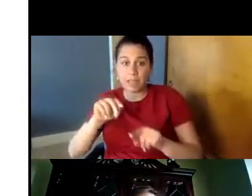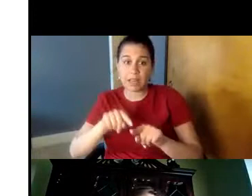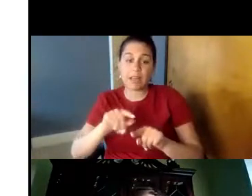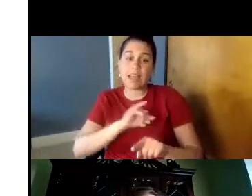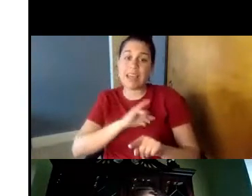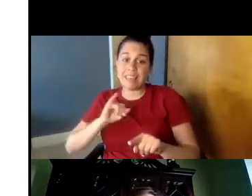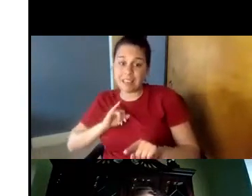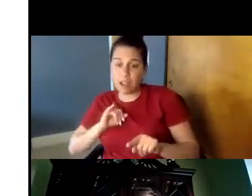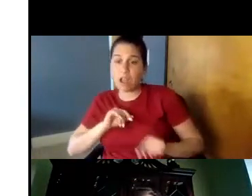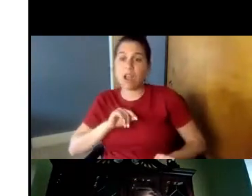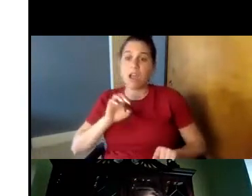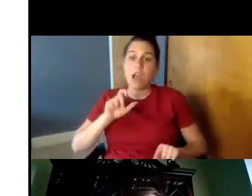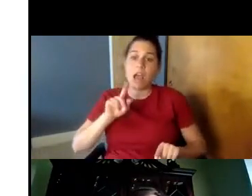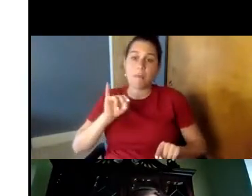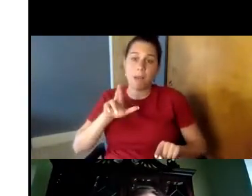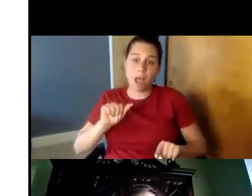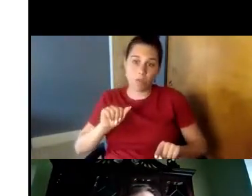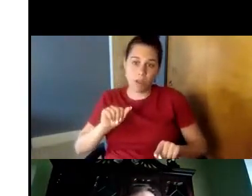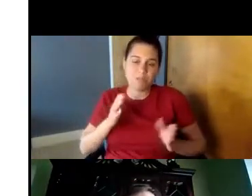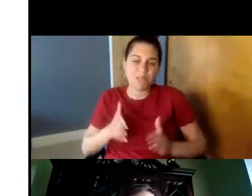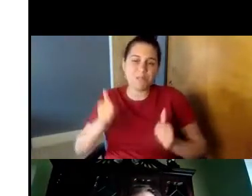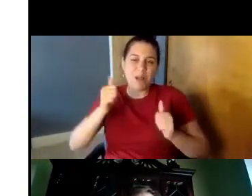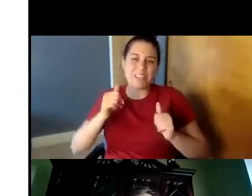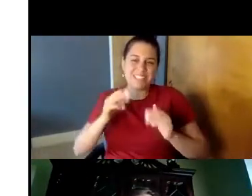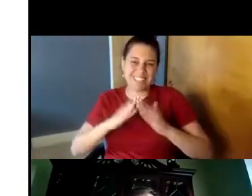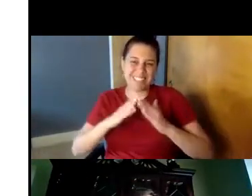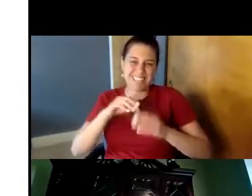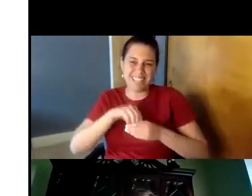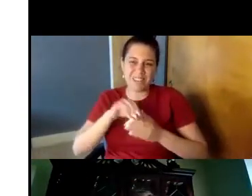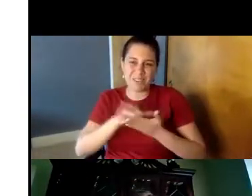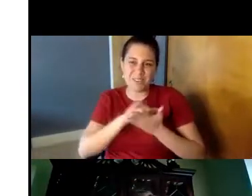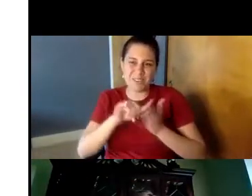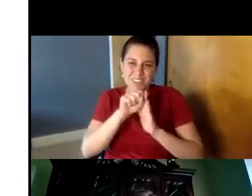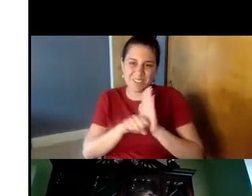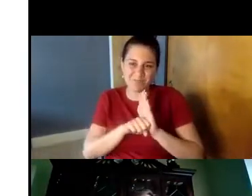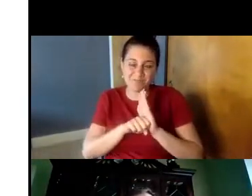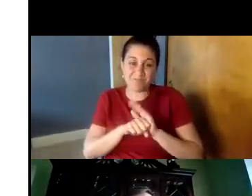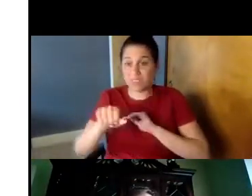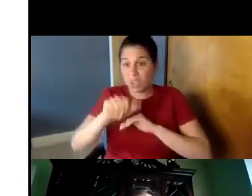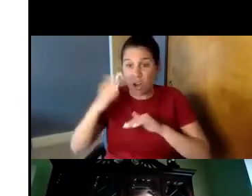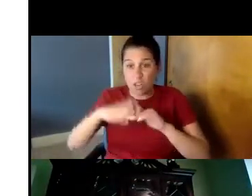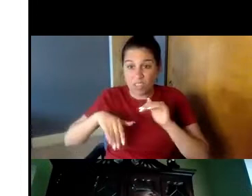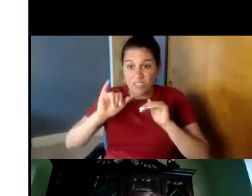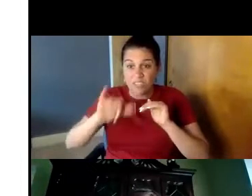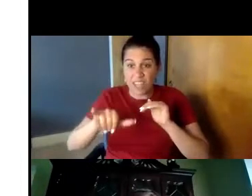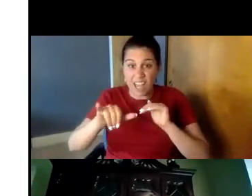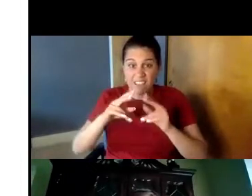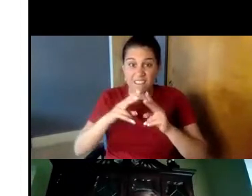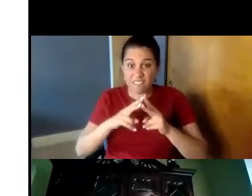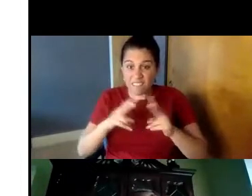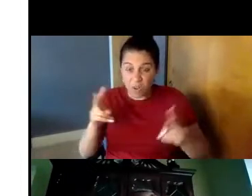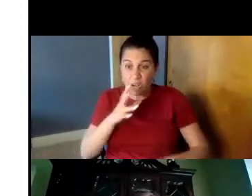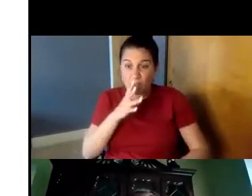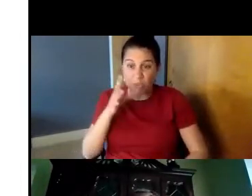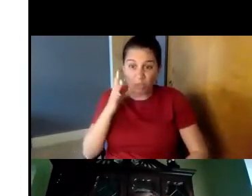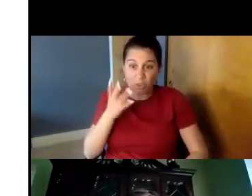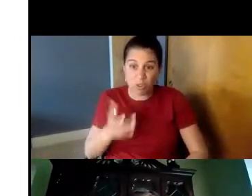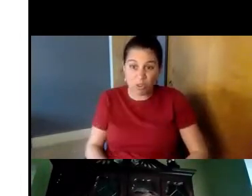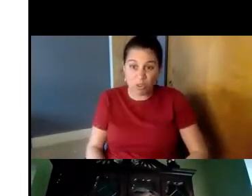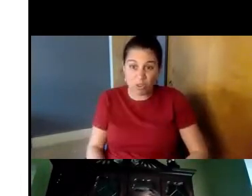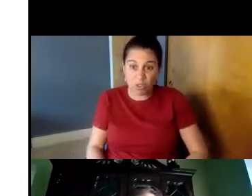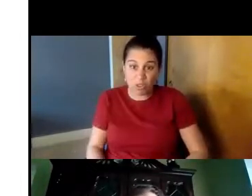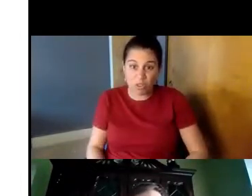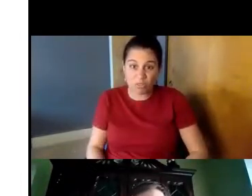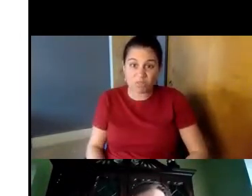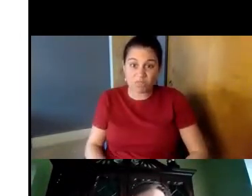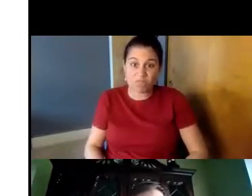the smallest city in New York State, on the bottom. Outside of that, the area is very rural. 30% of the population lives in a rural